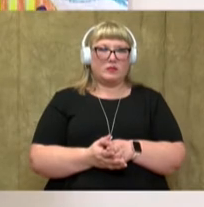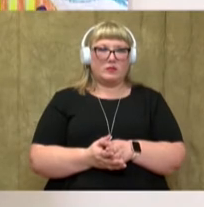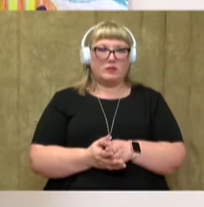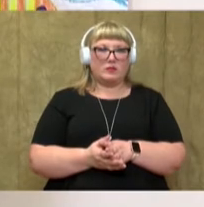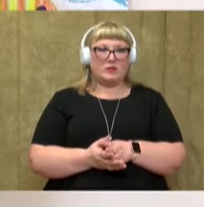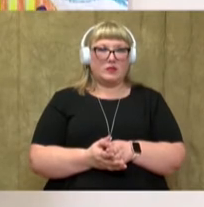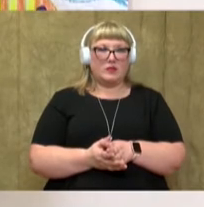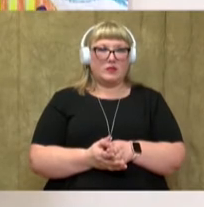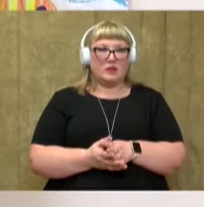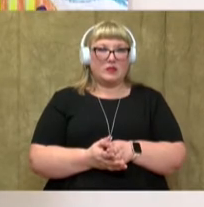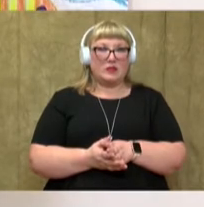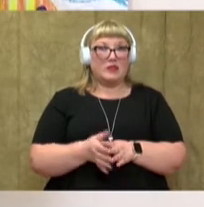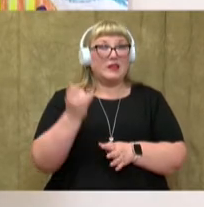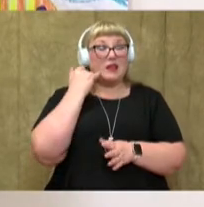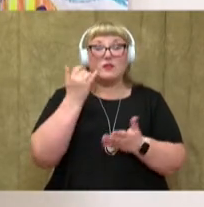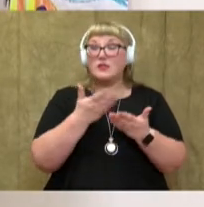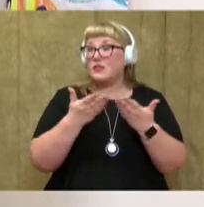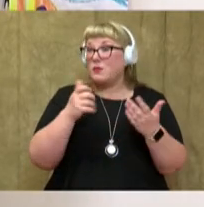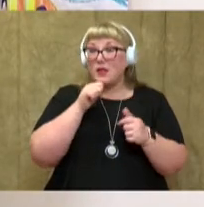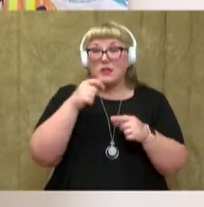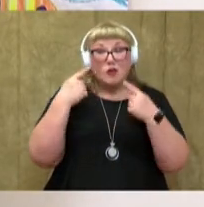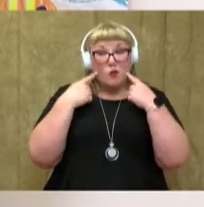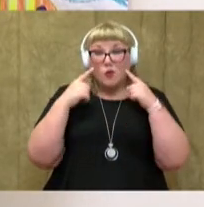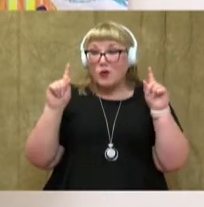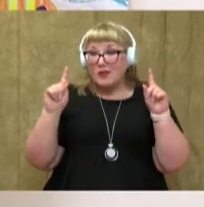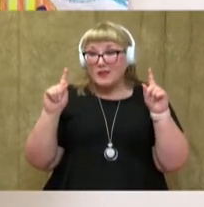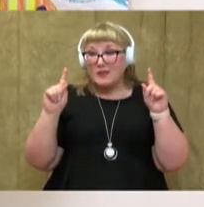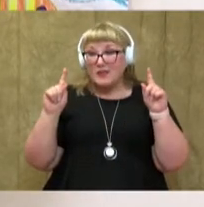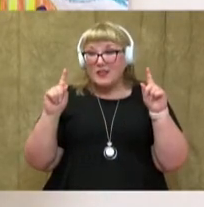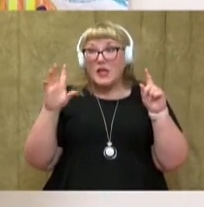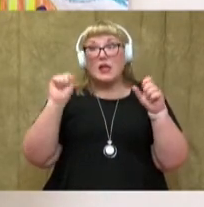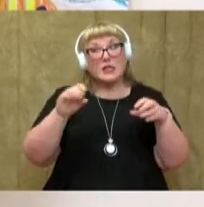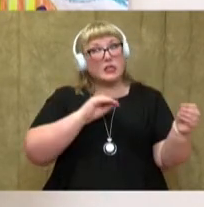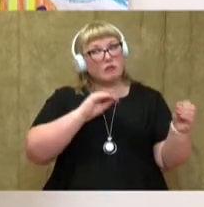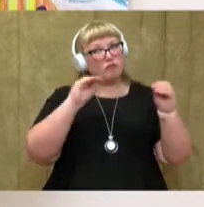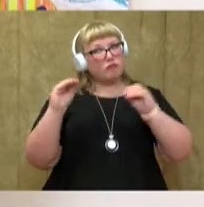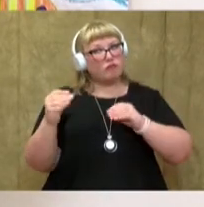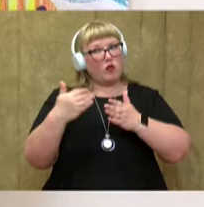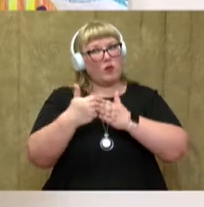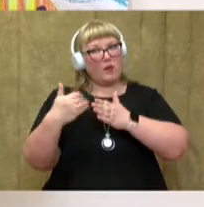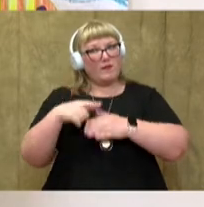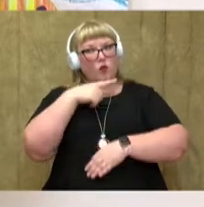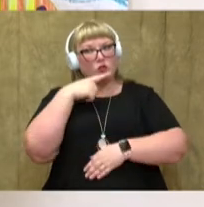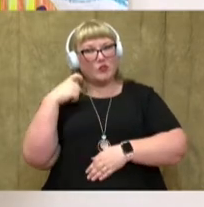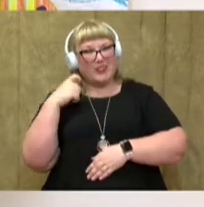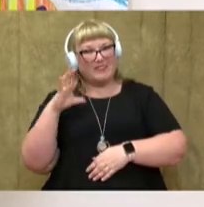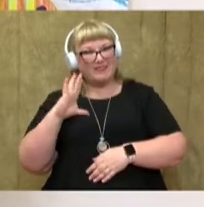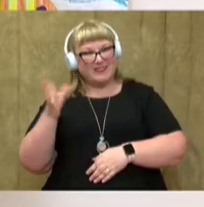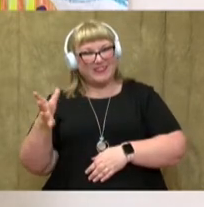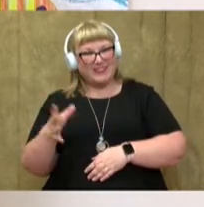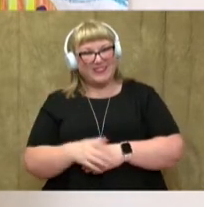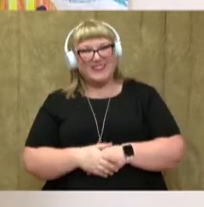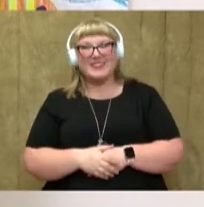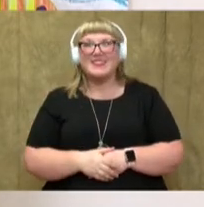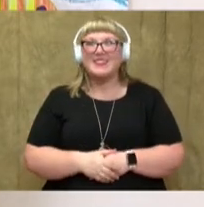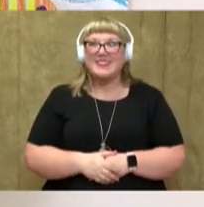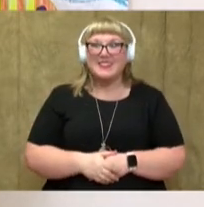And if something is not working, you can move it before it dries.